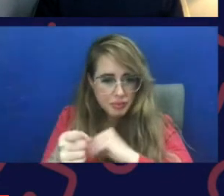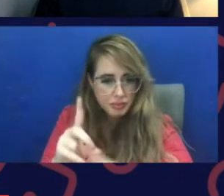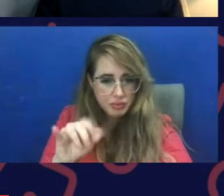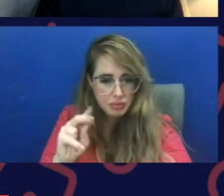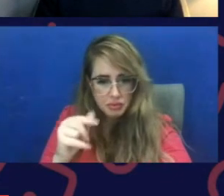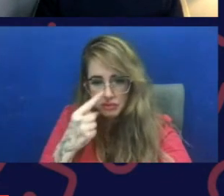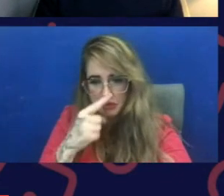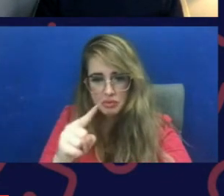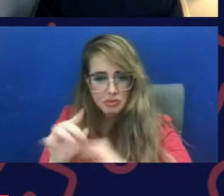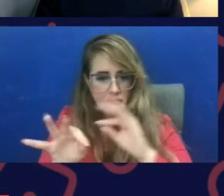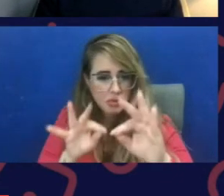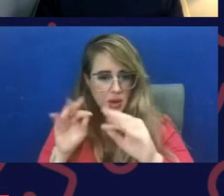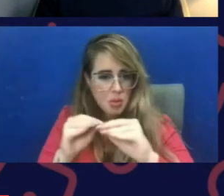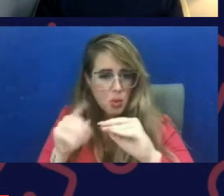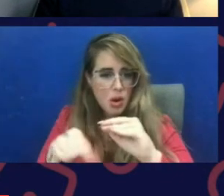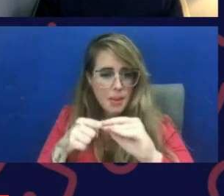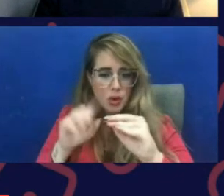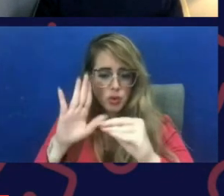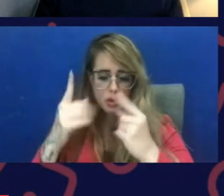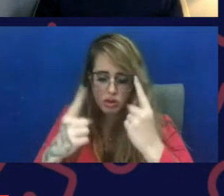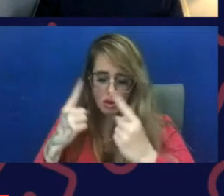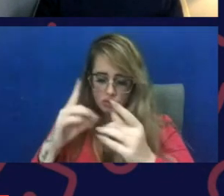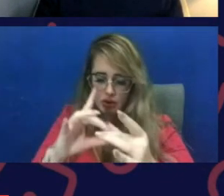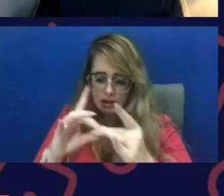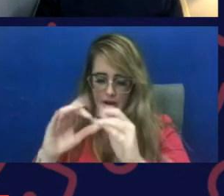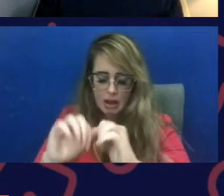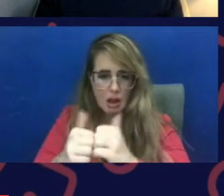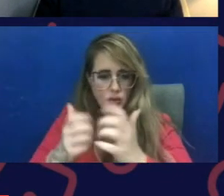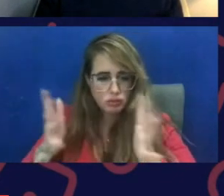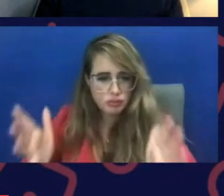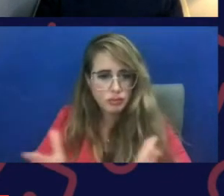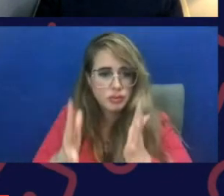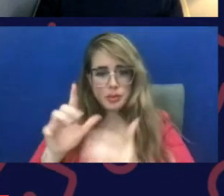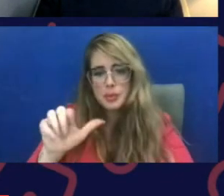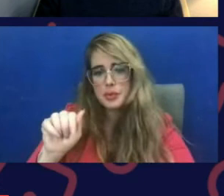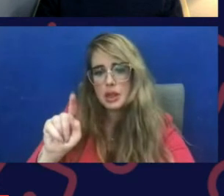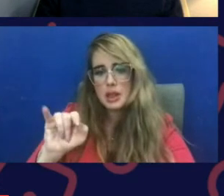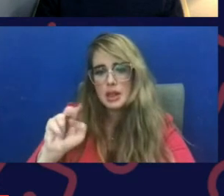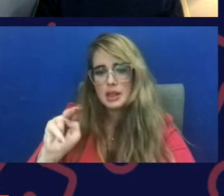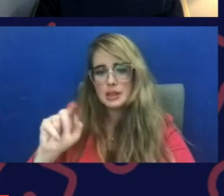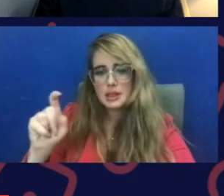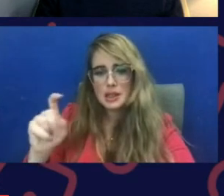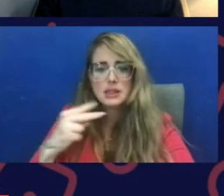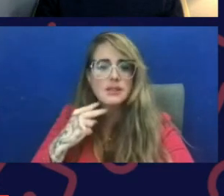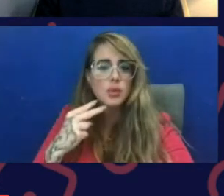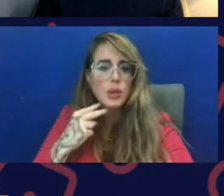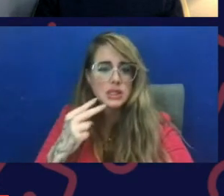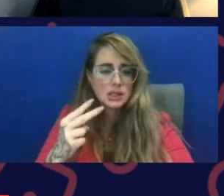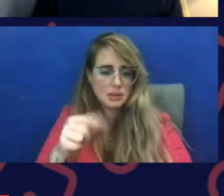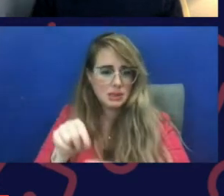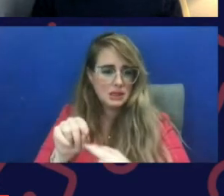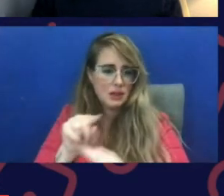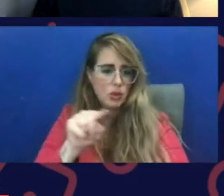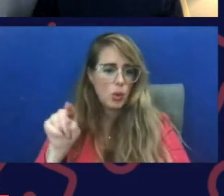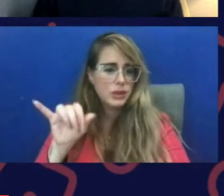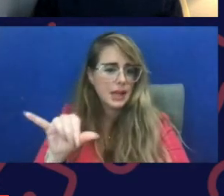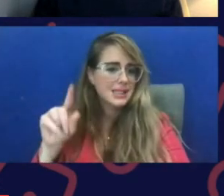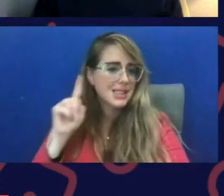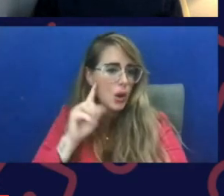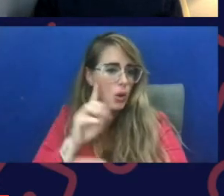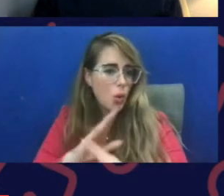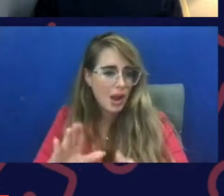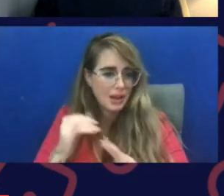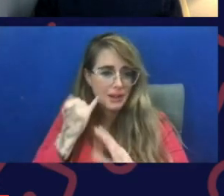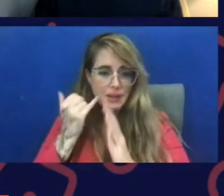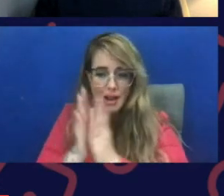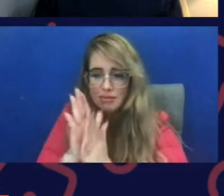can you please say more on your thoughts of how to uplift Latinx voices, particularly those that might sound quiet when asked to